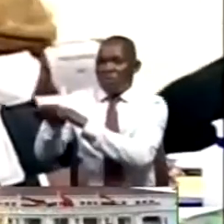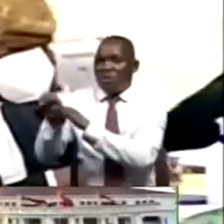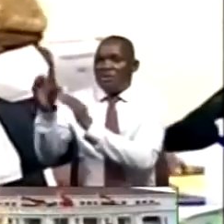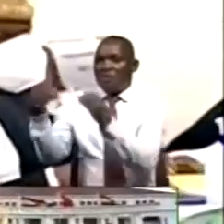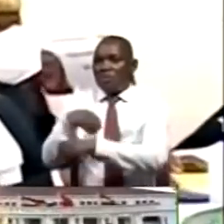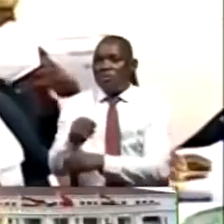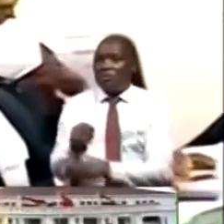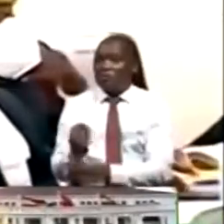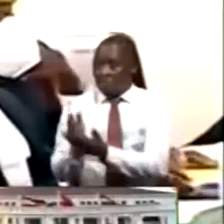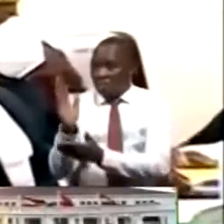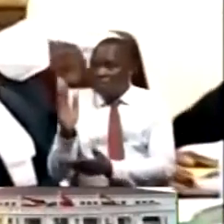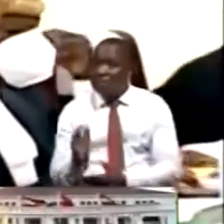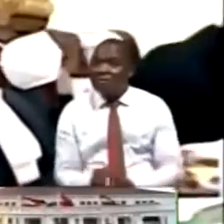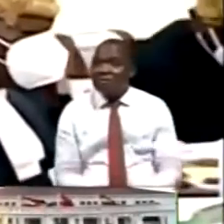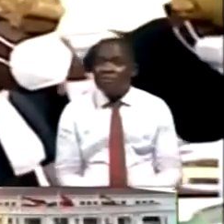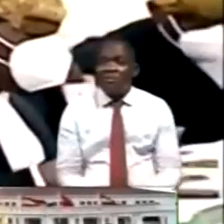volition.